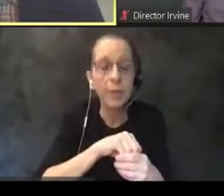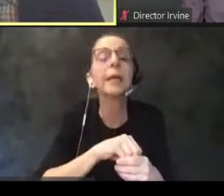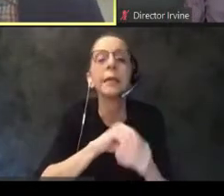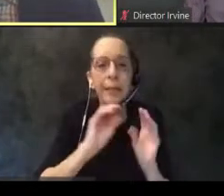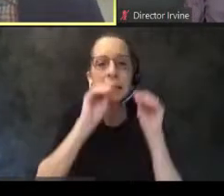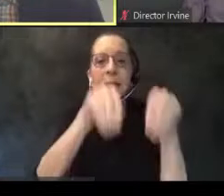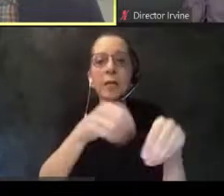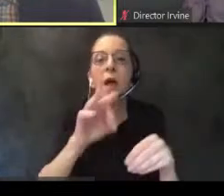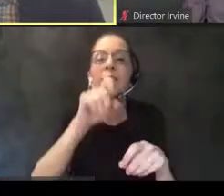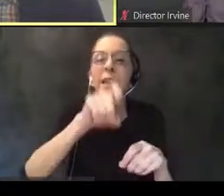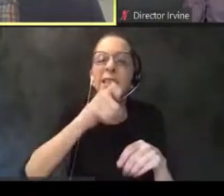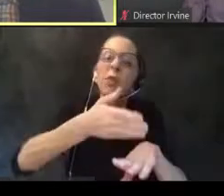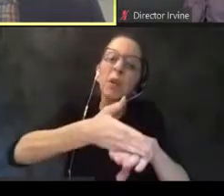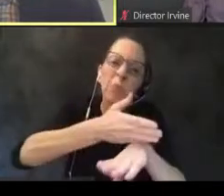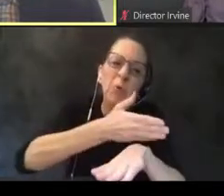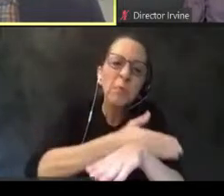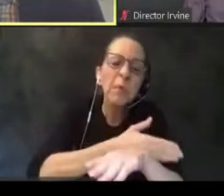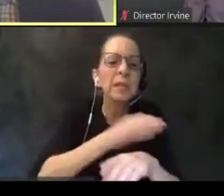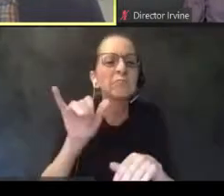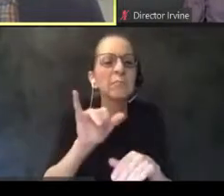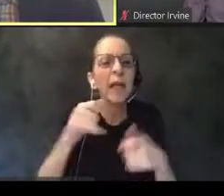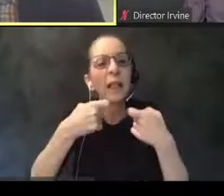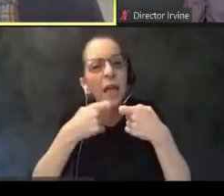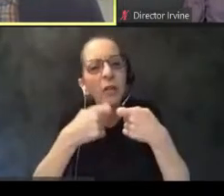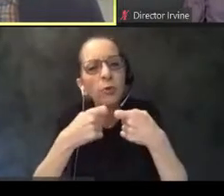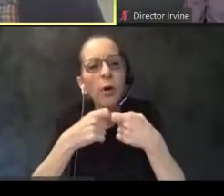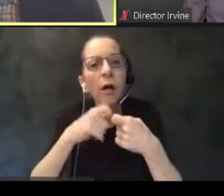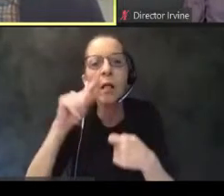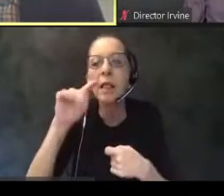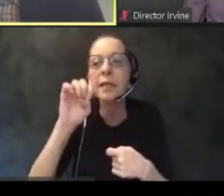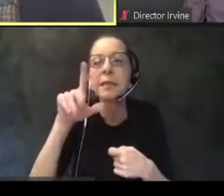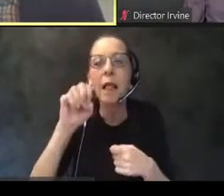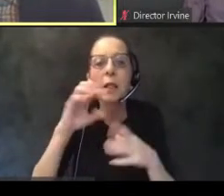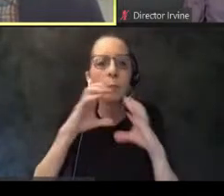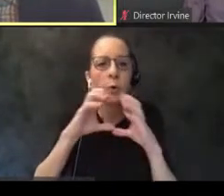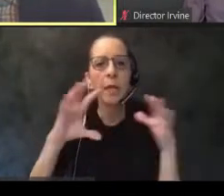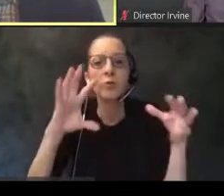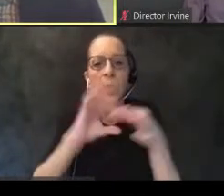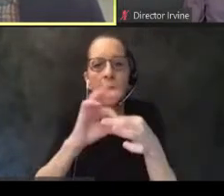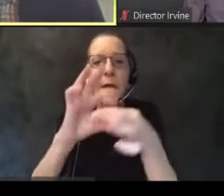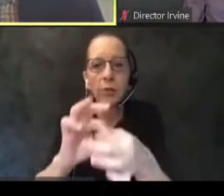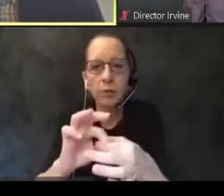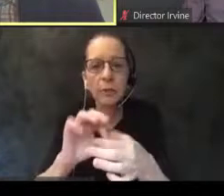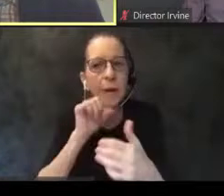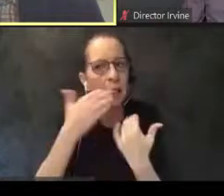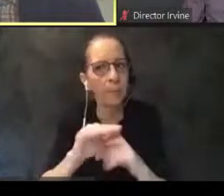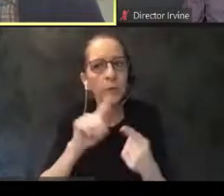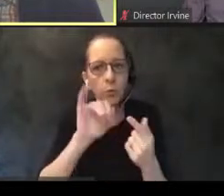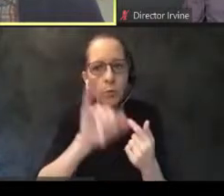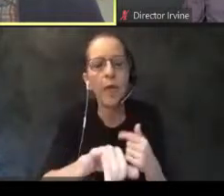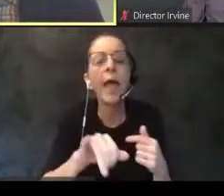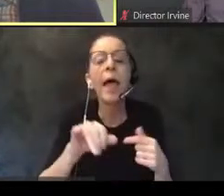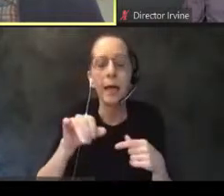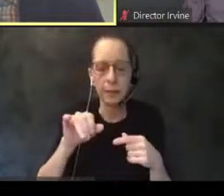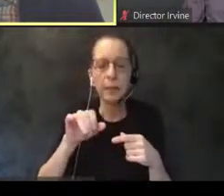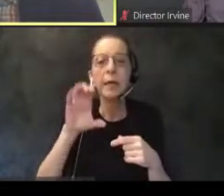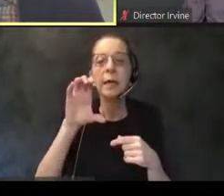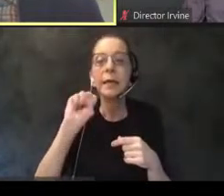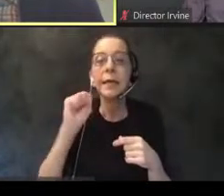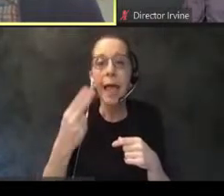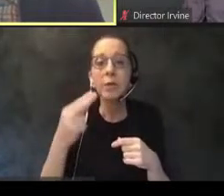of all necessary improvements, such as electrical and telecommunications connections. Staff estimates that the Cash Depot